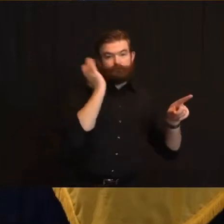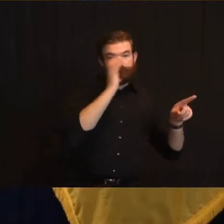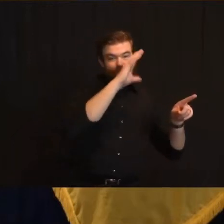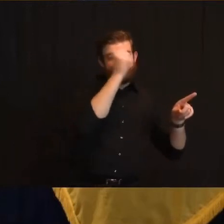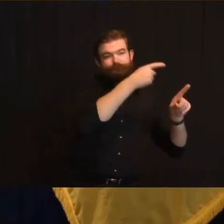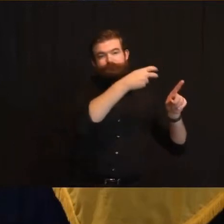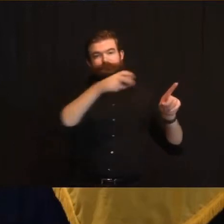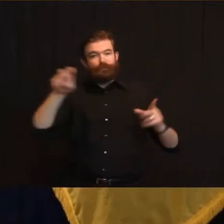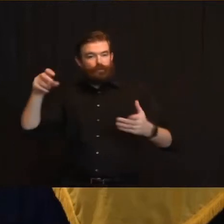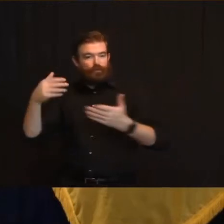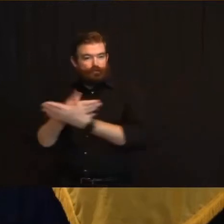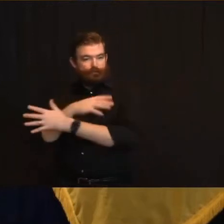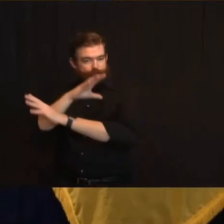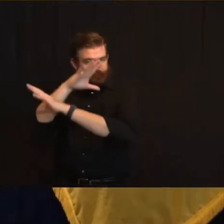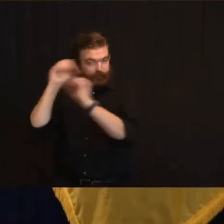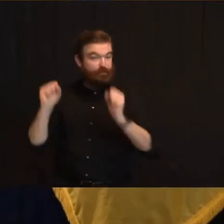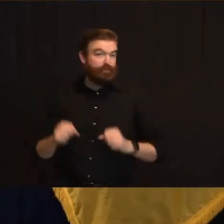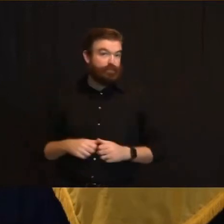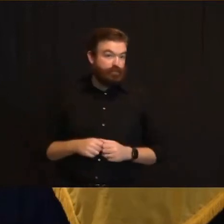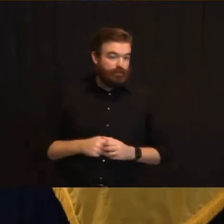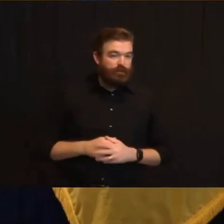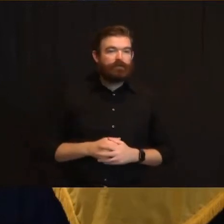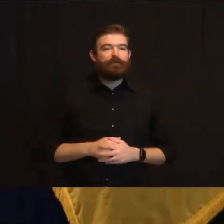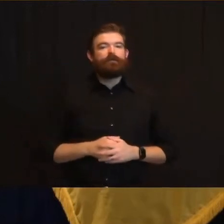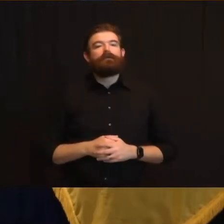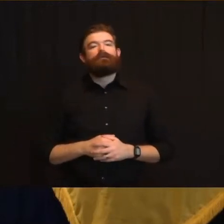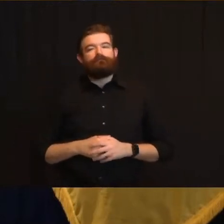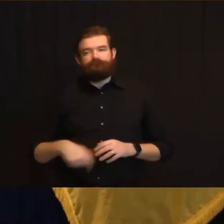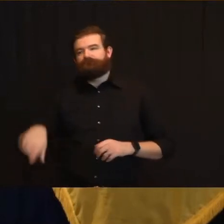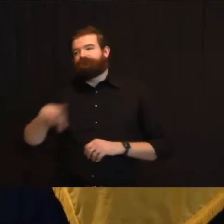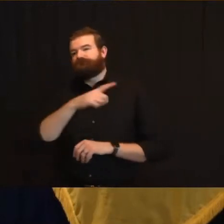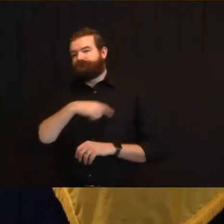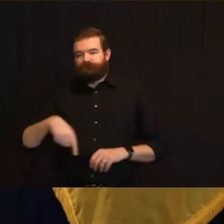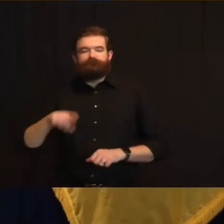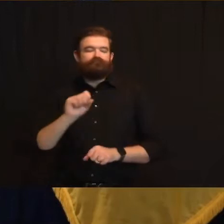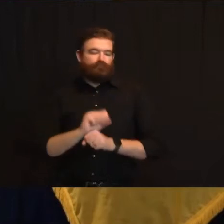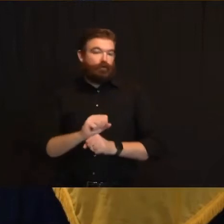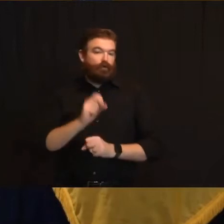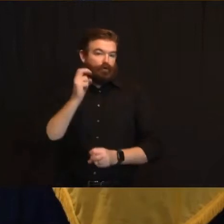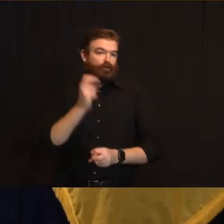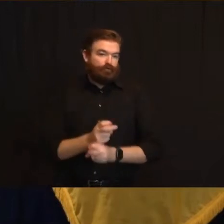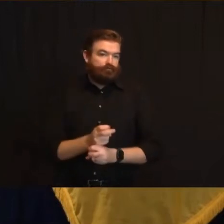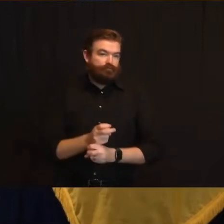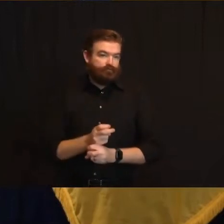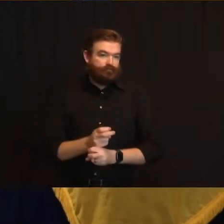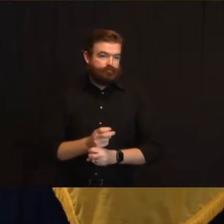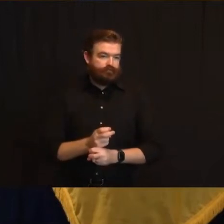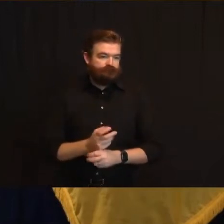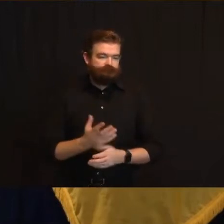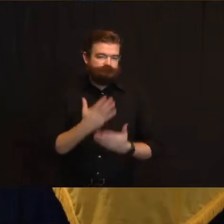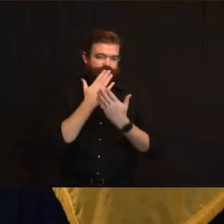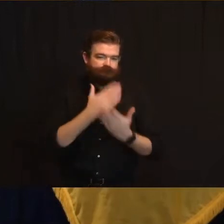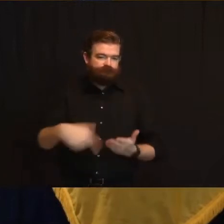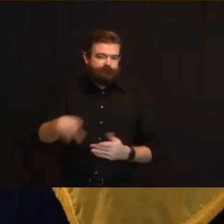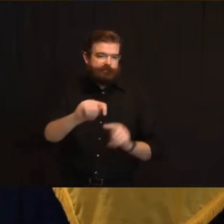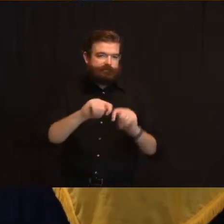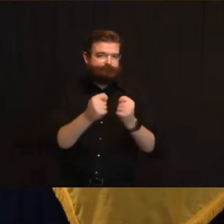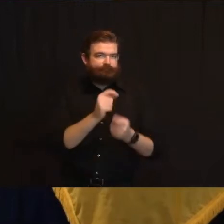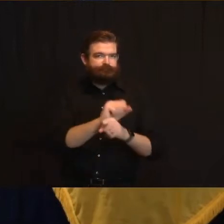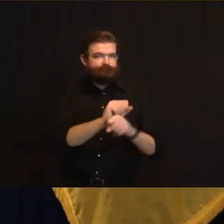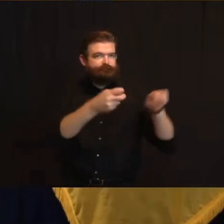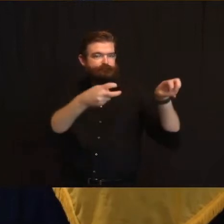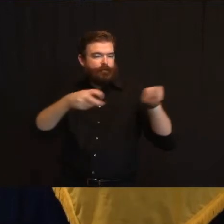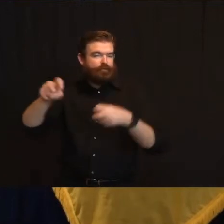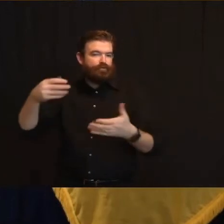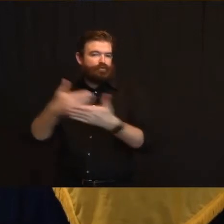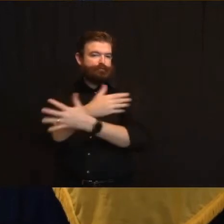that they're going to run through the tape. And for that, we should all be thankful and salute them for that. Okay, Matt, good afternoon.